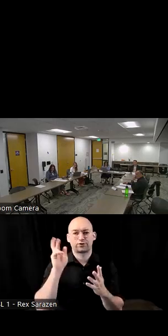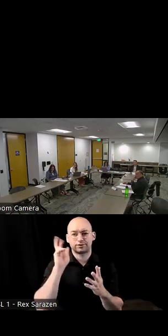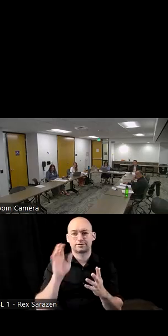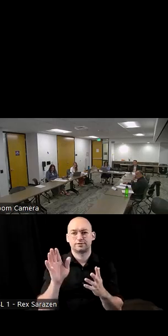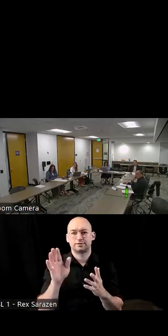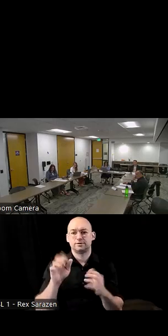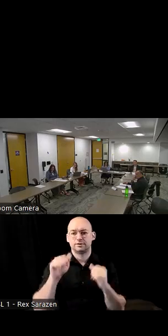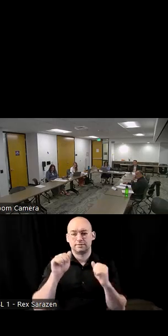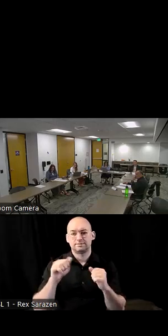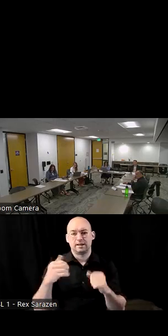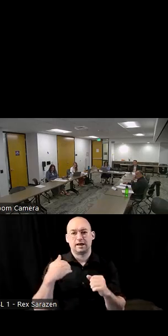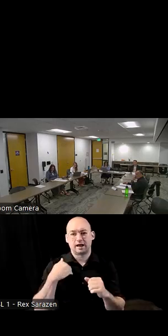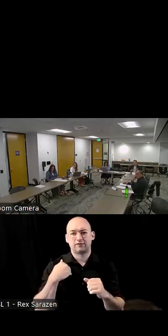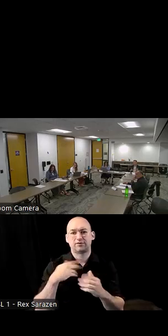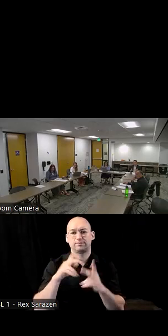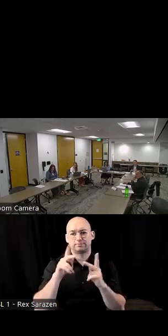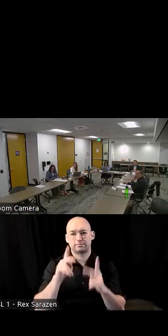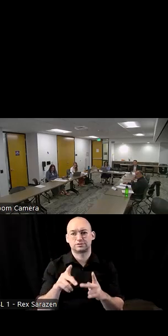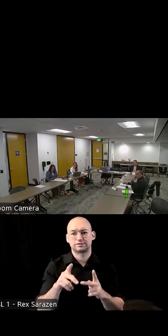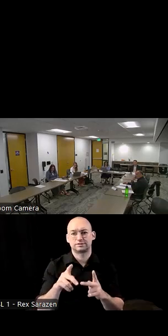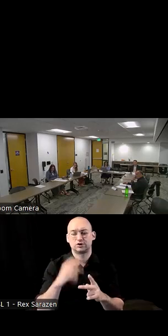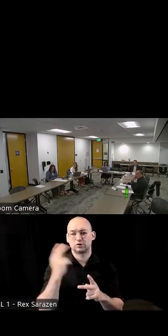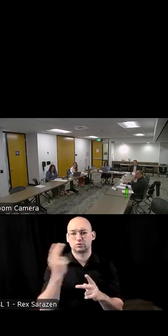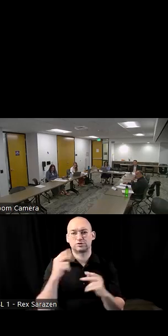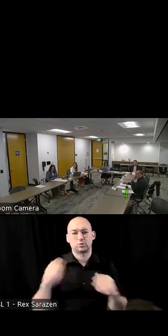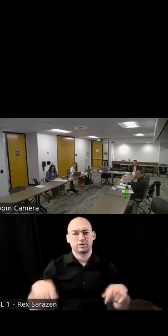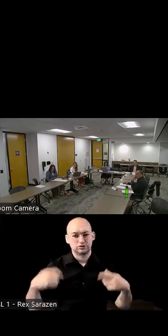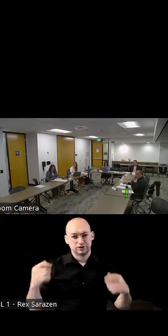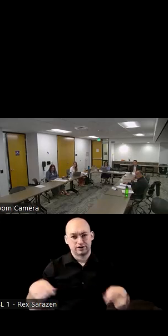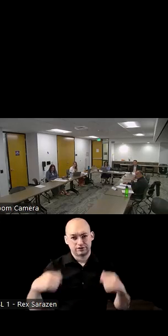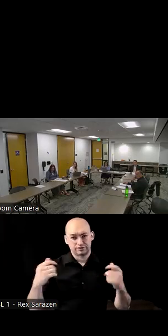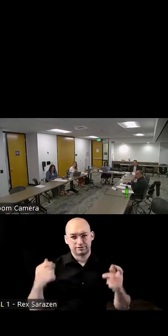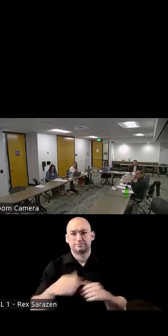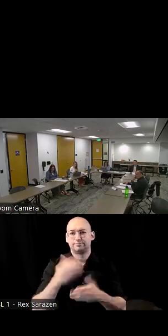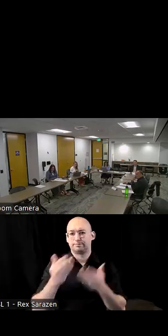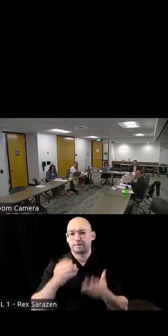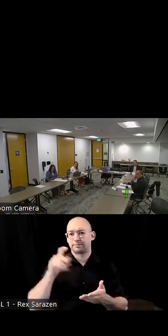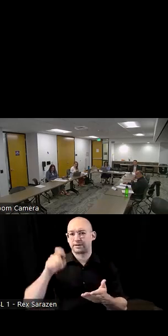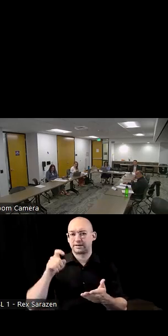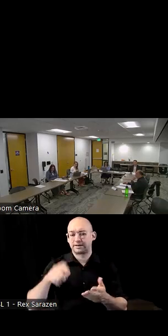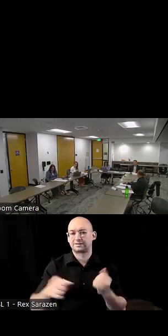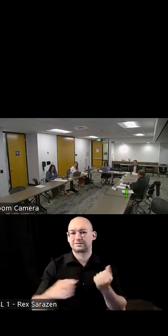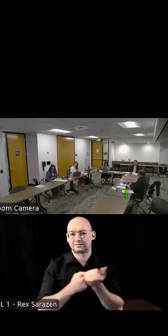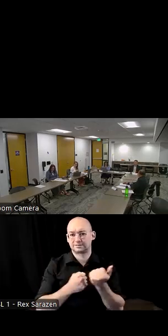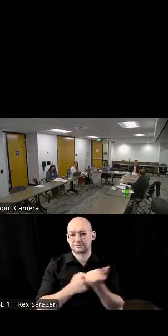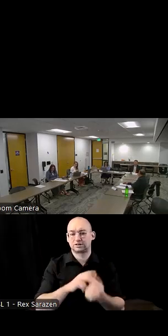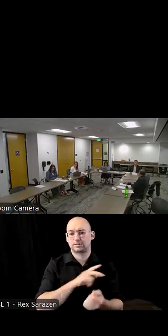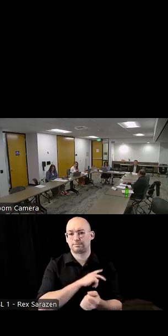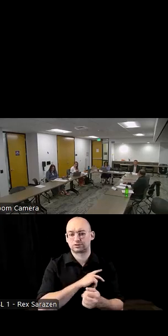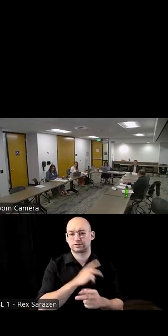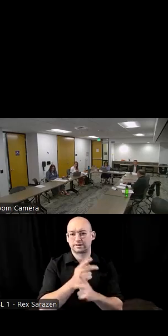could have somebody who, you know, uses a wheelchair and they might need assistance in their home with personal care